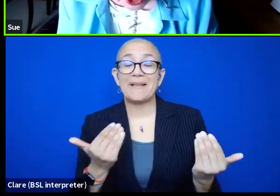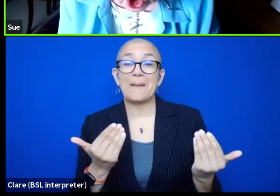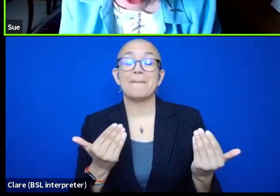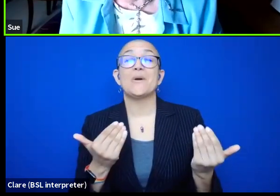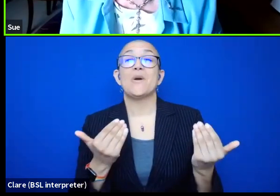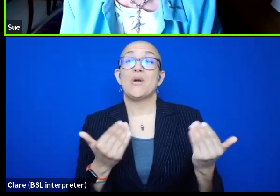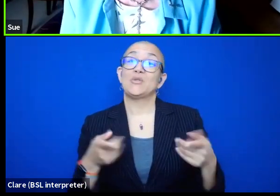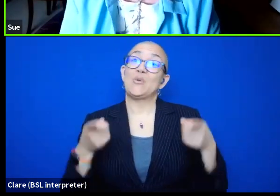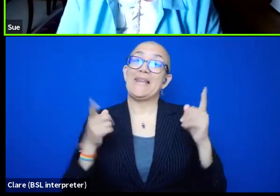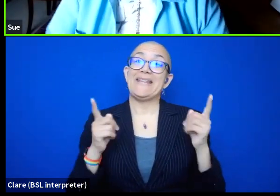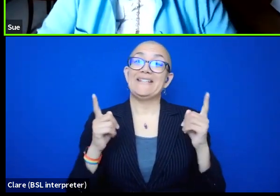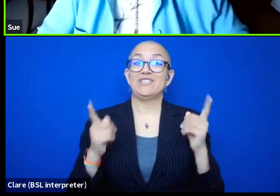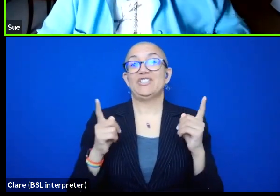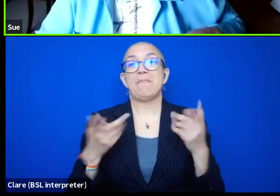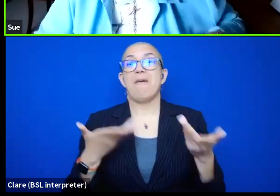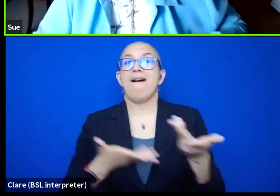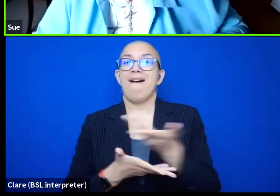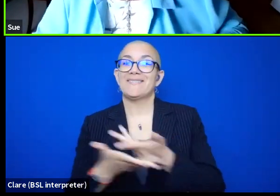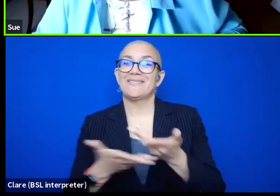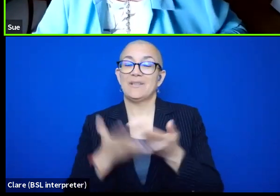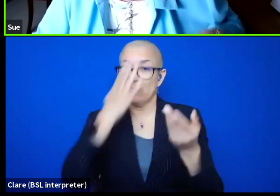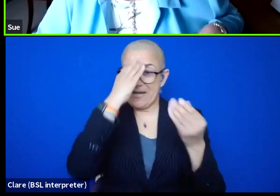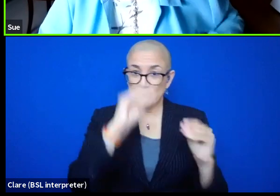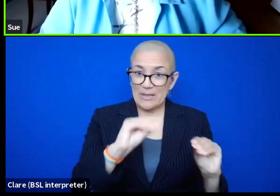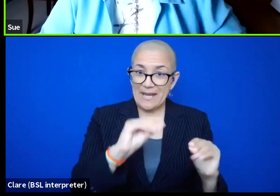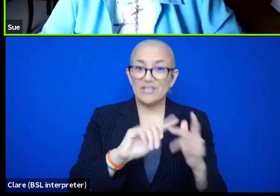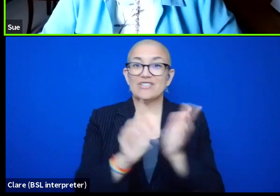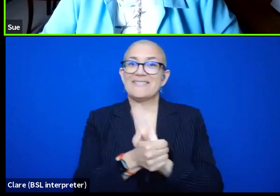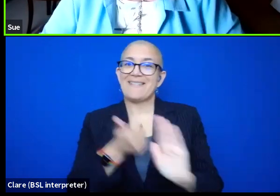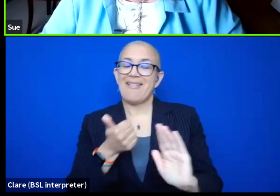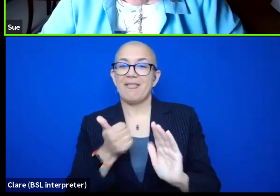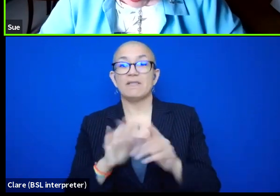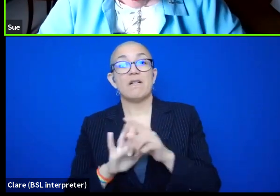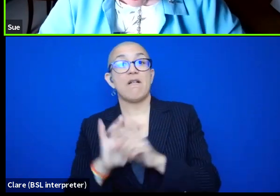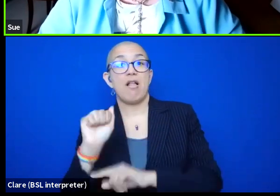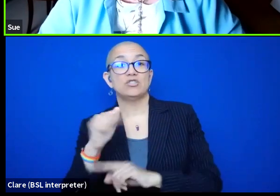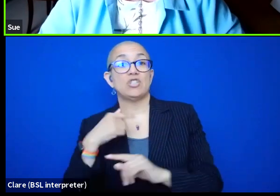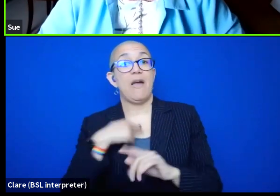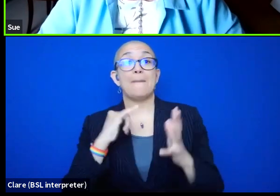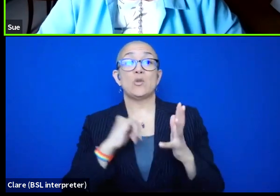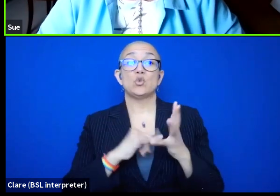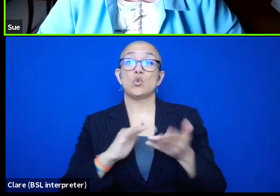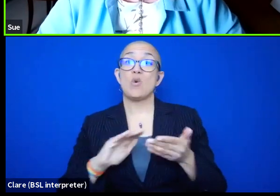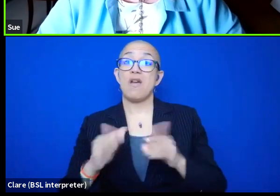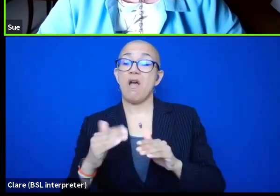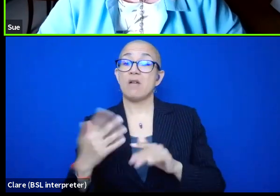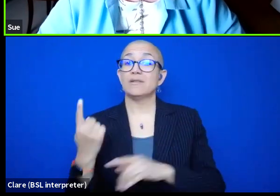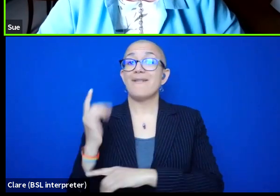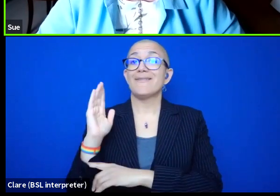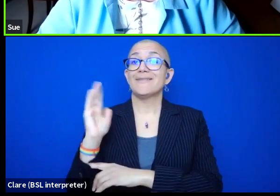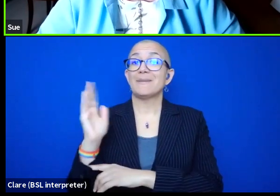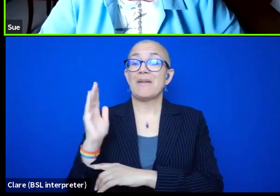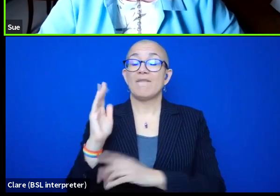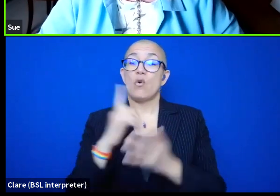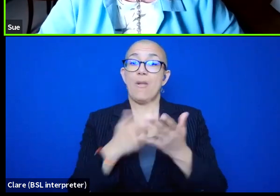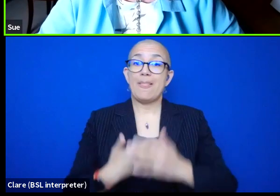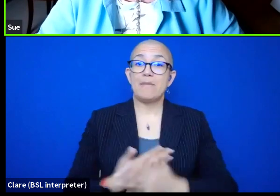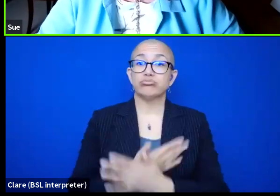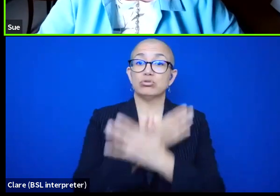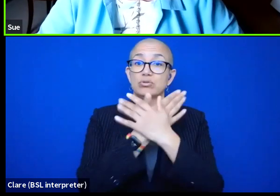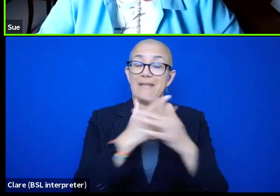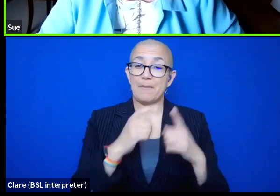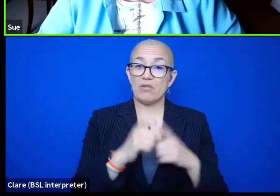on Education, Skills and Culture. I'm Sue Garden. I speak for the Liberal Democrats and the Lords on universities, colleges,